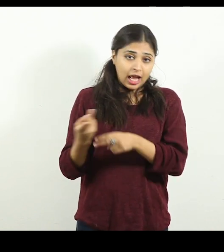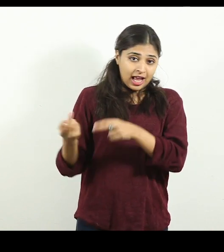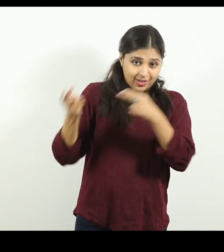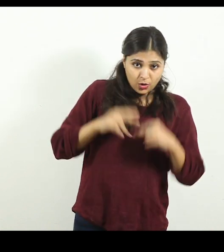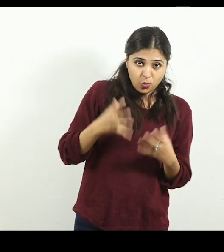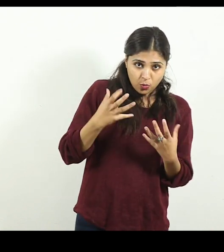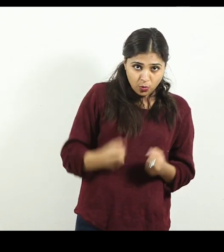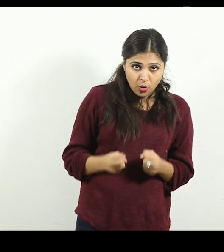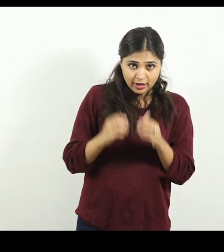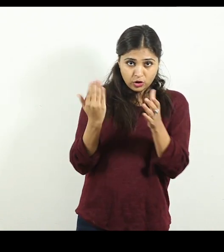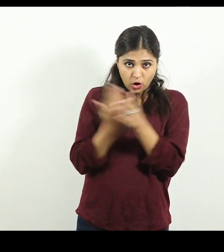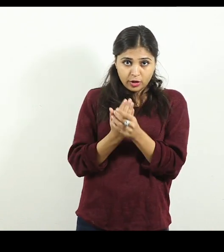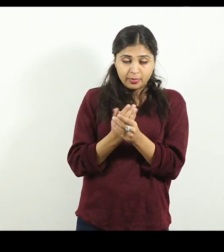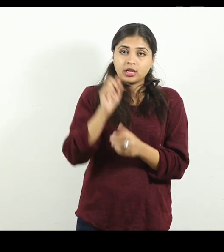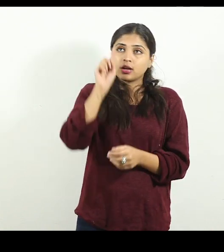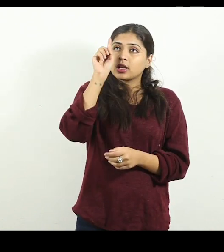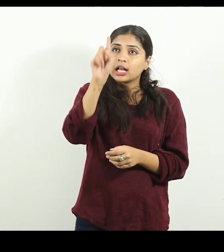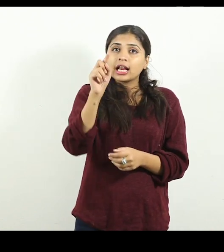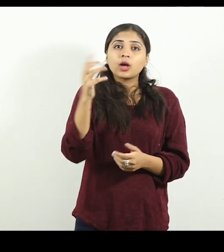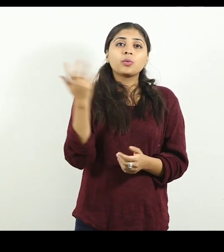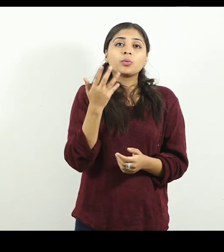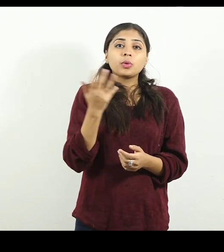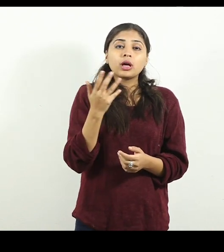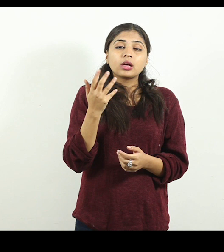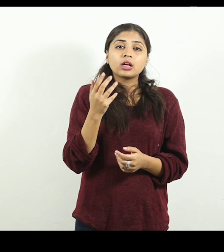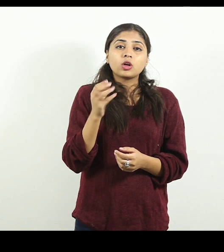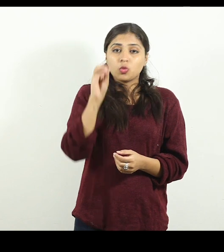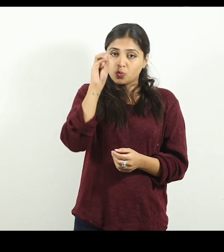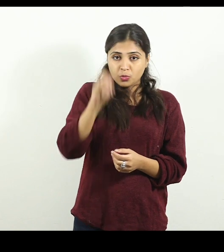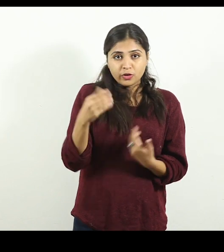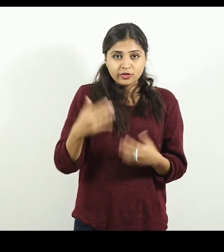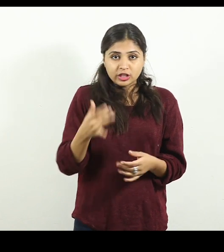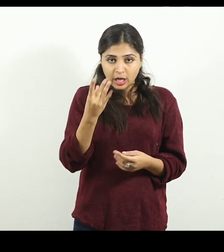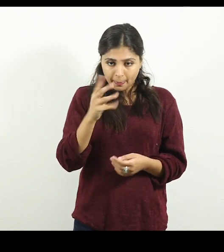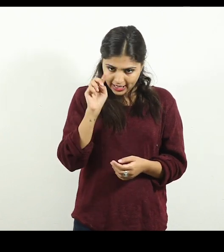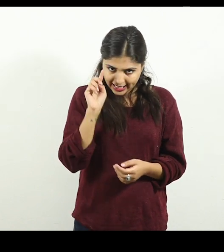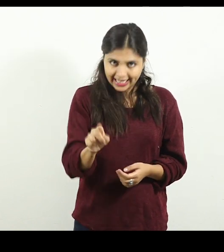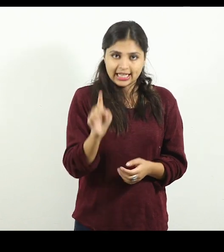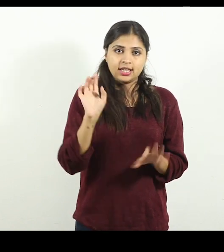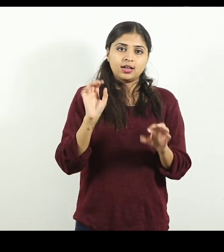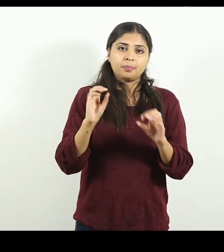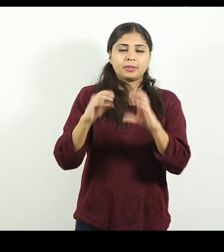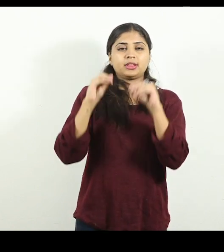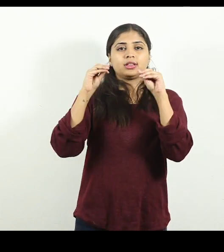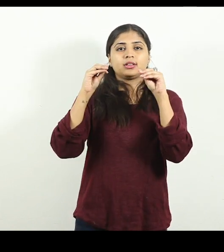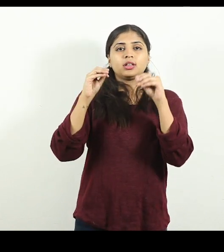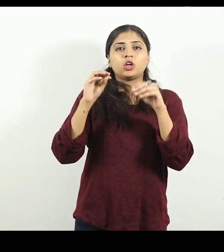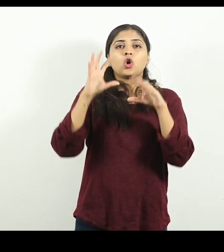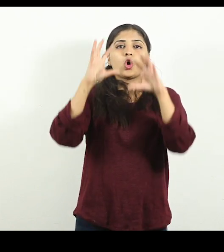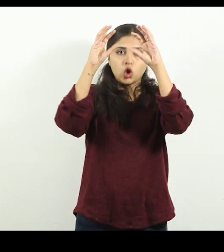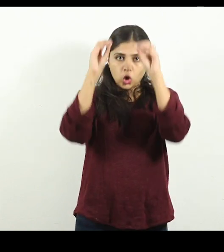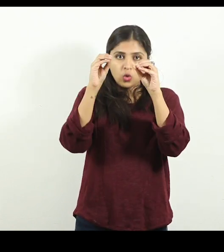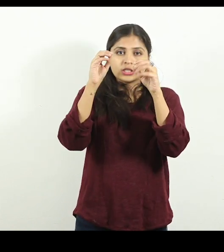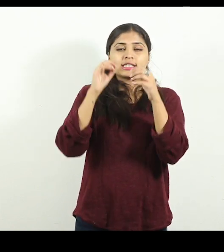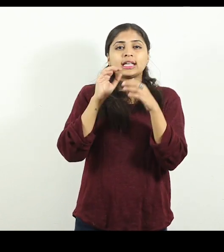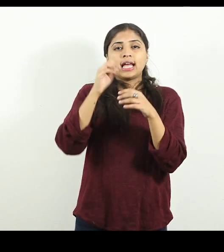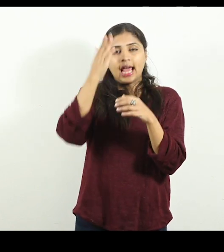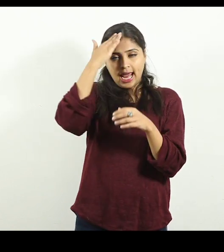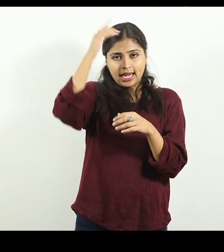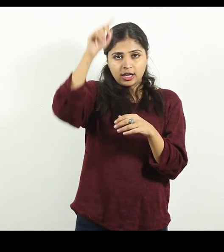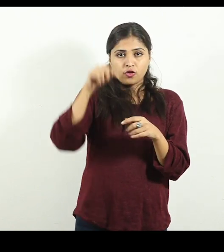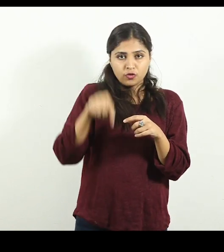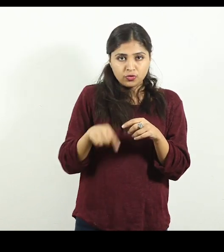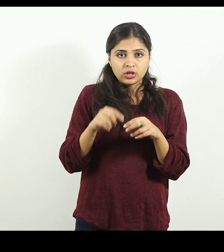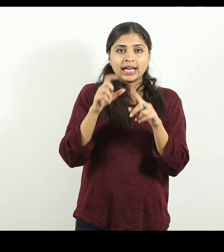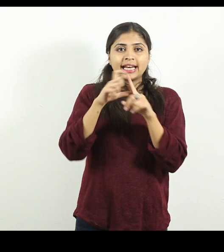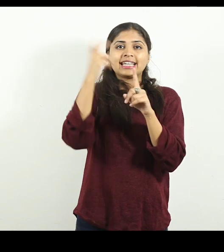out where you have the Put Page Number. Close Header and Footer on the Design tab under Header and Footer